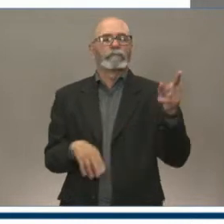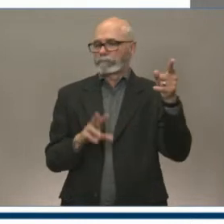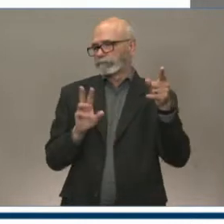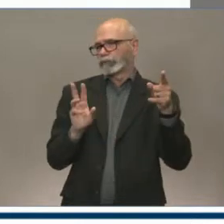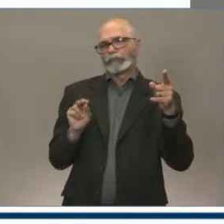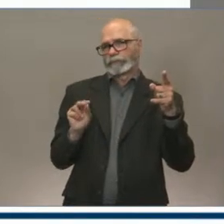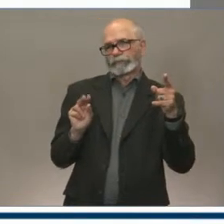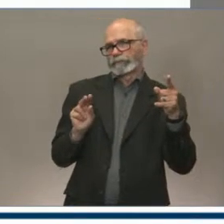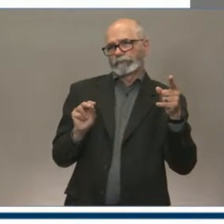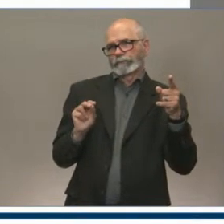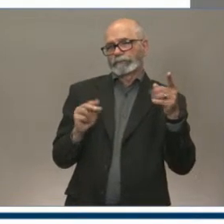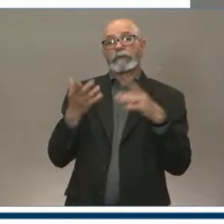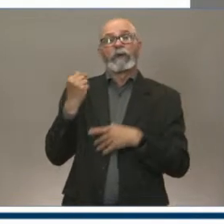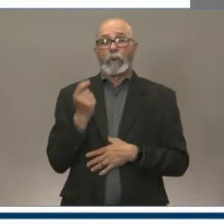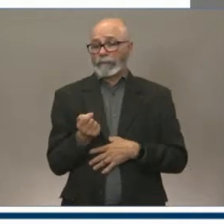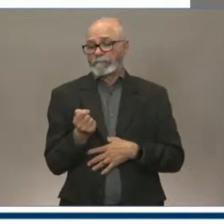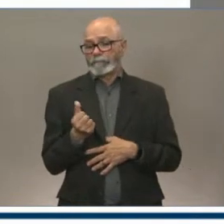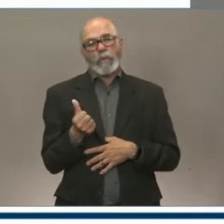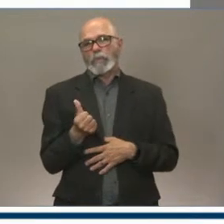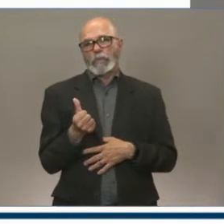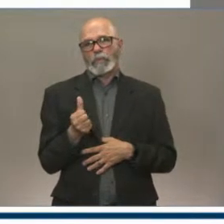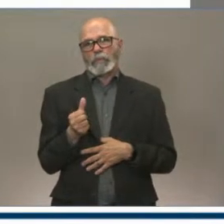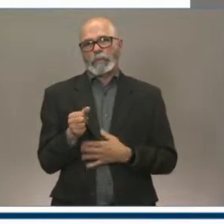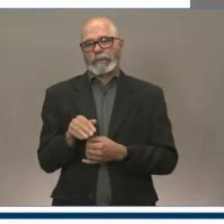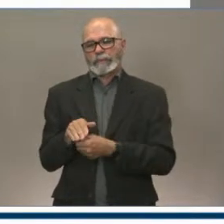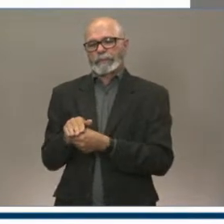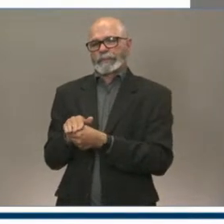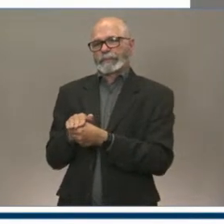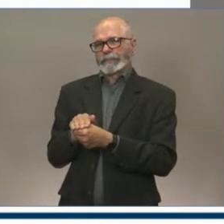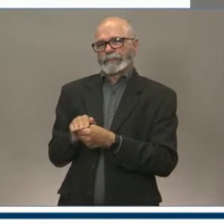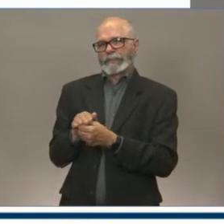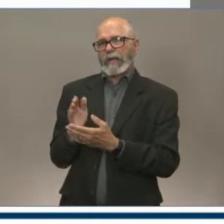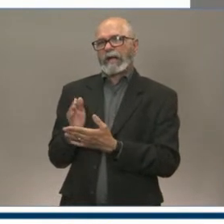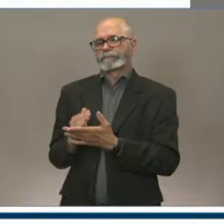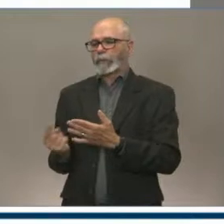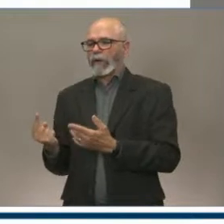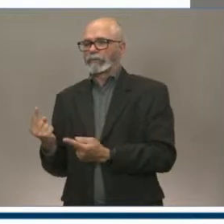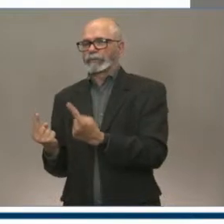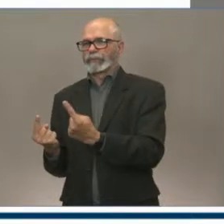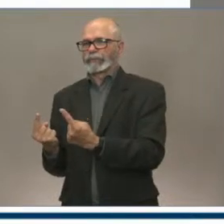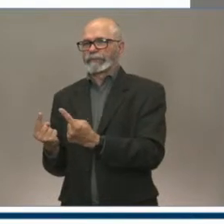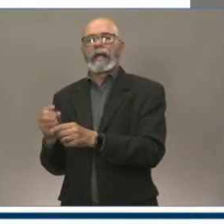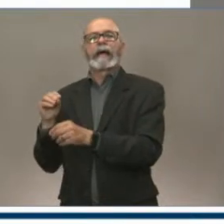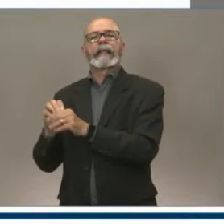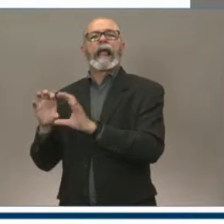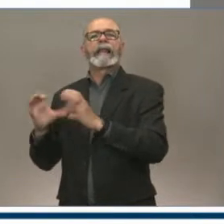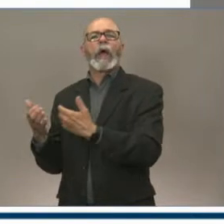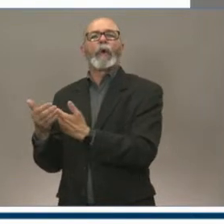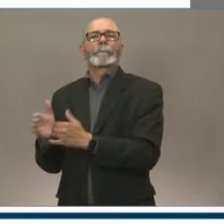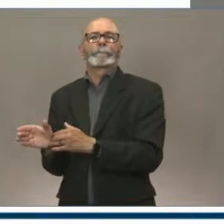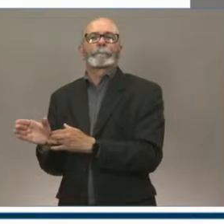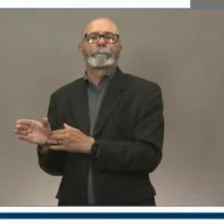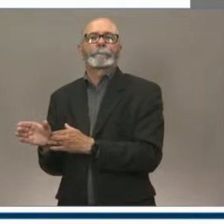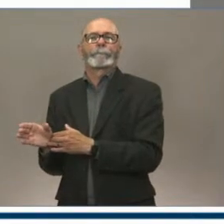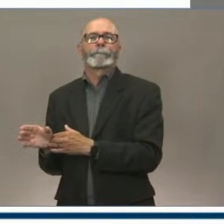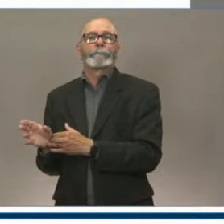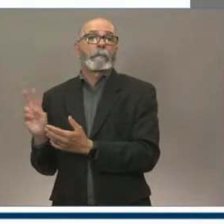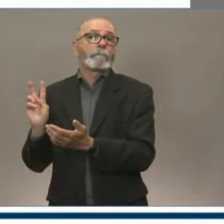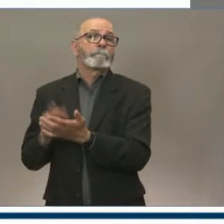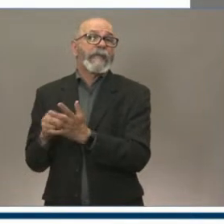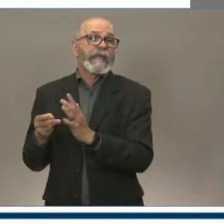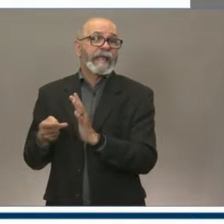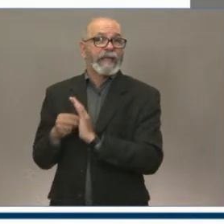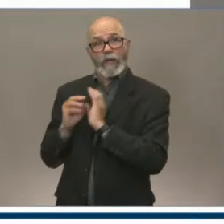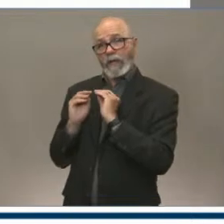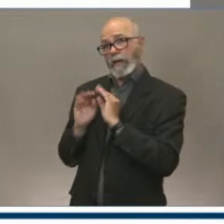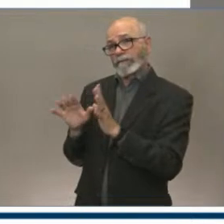where we've had some one or two secondary cases in the classroom. What it does reflect, Tim, is that widespread